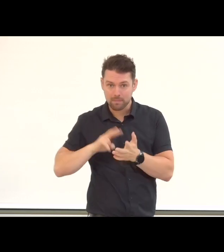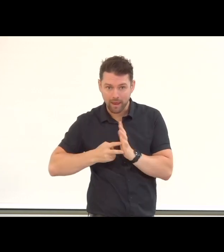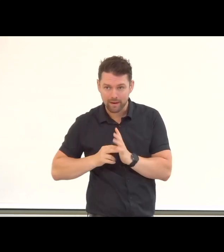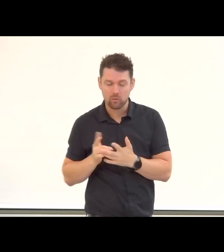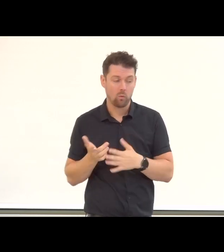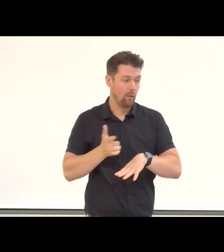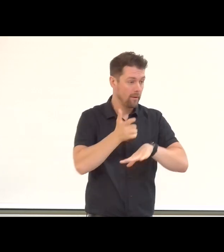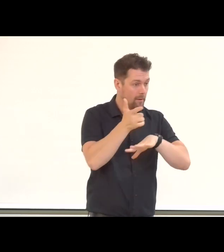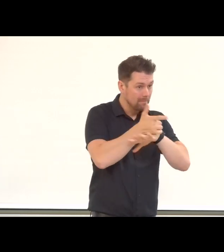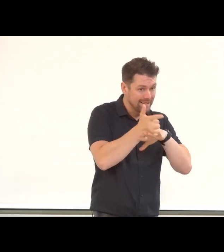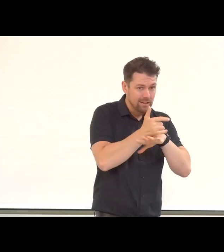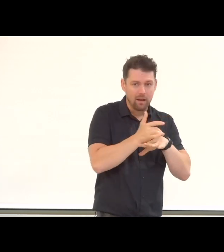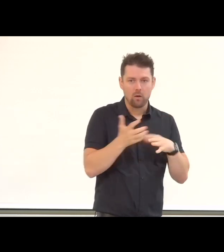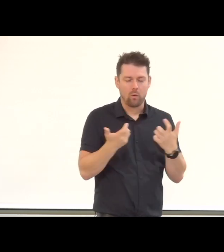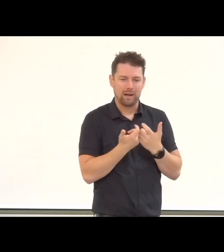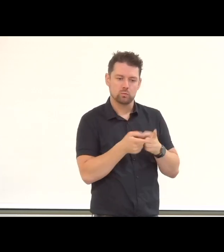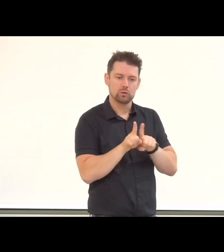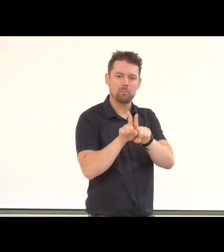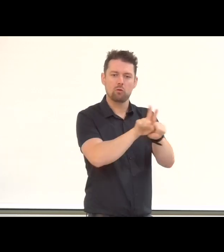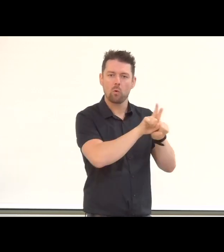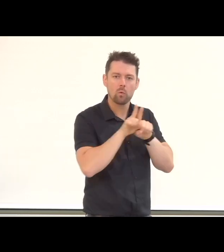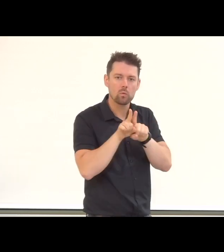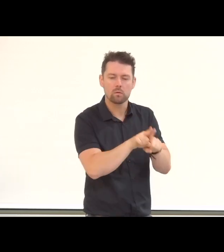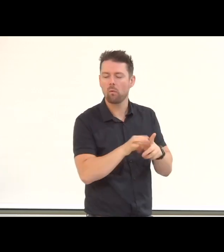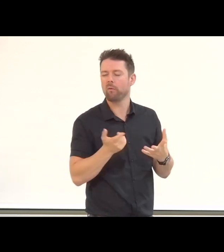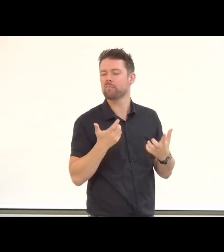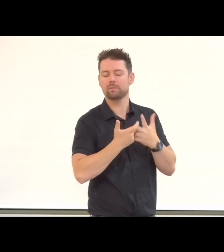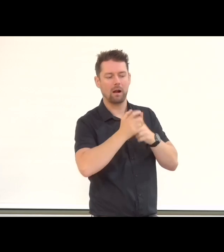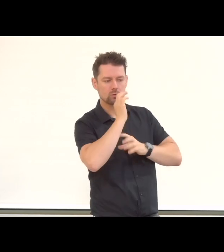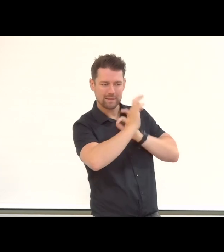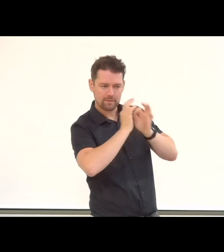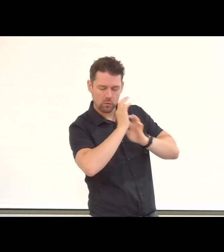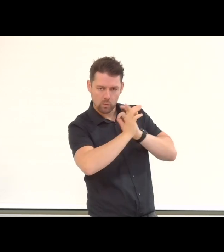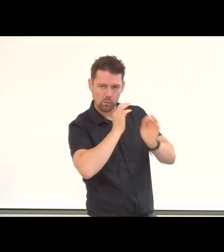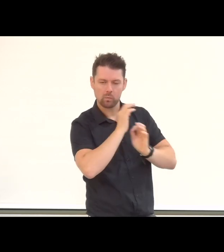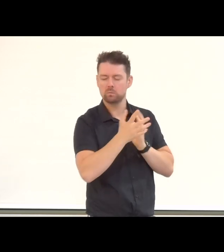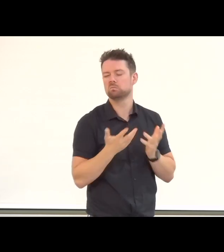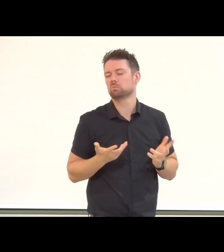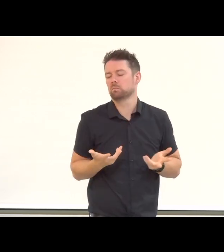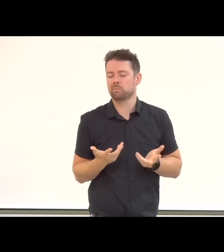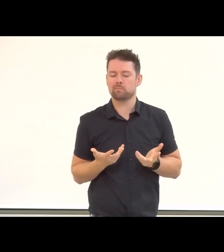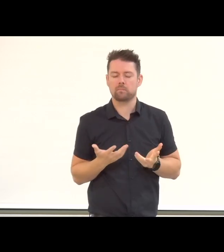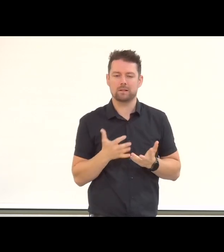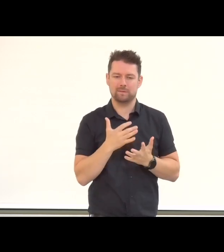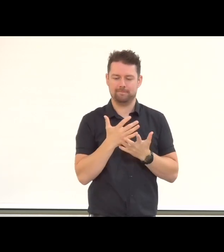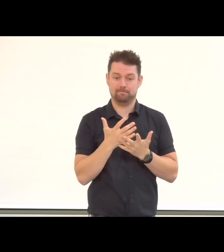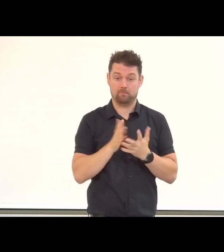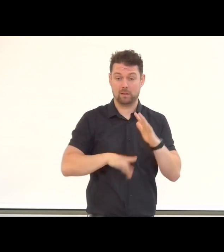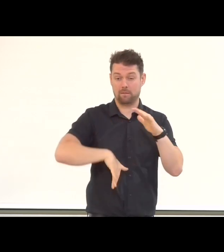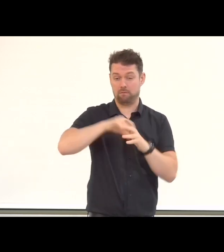to chaperone other people when they give interviews or give interviews yourself. So it's really, it's a full